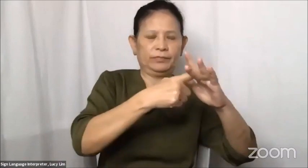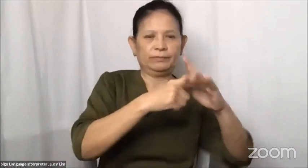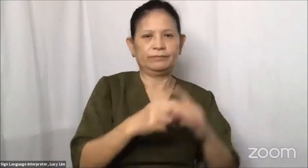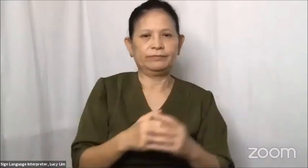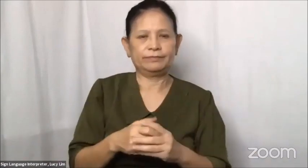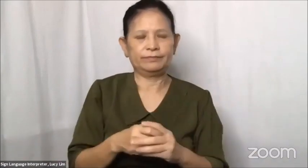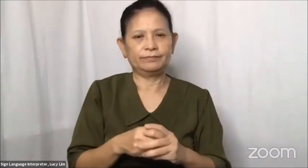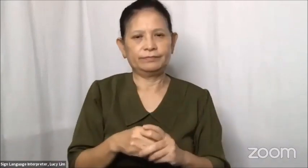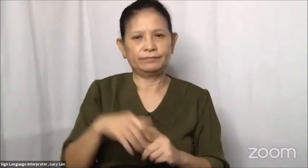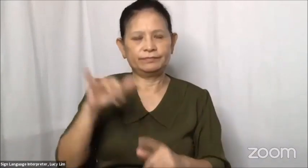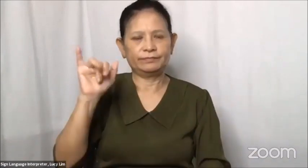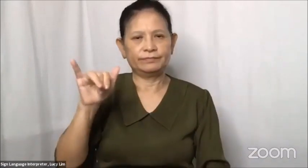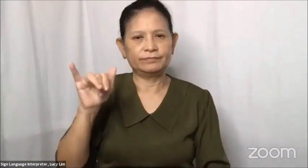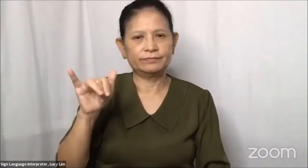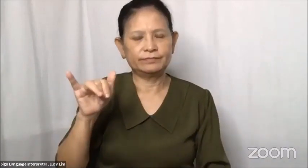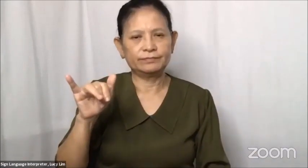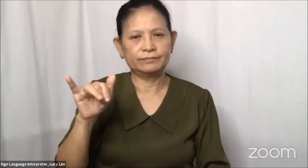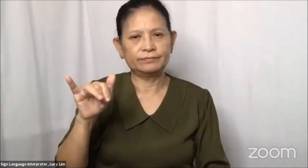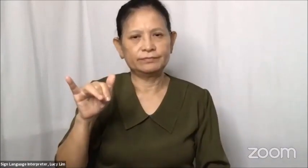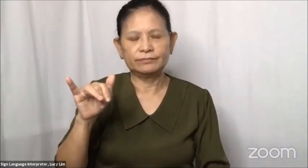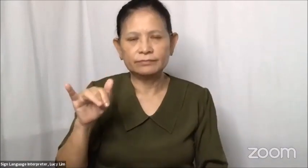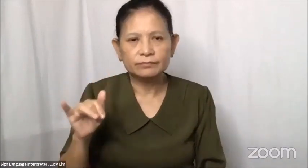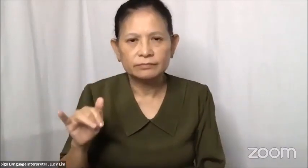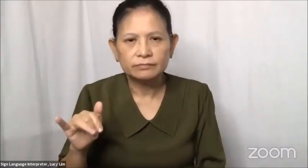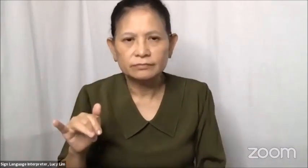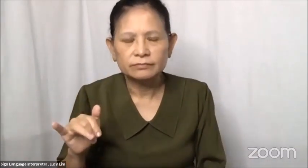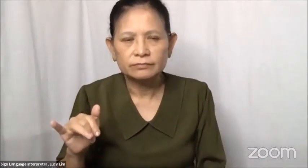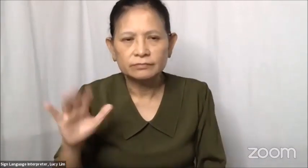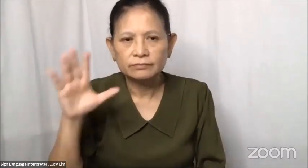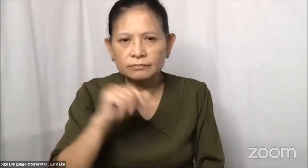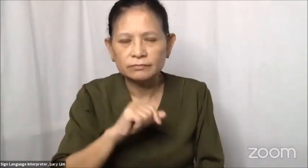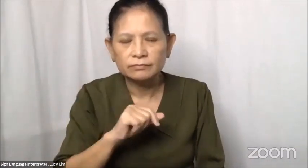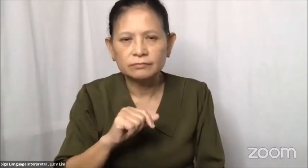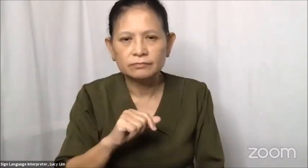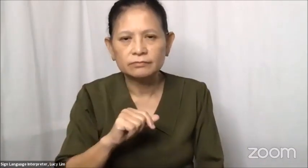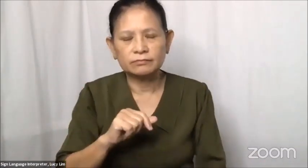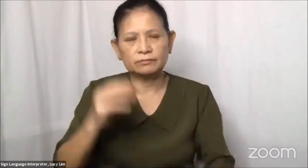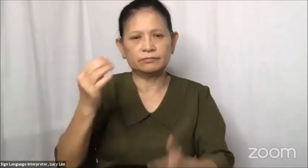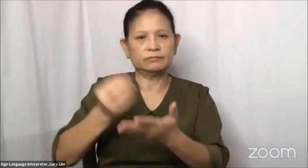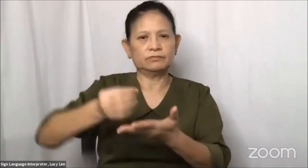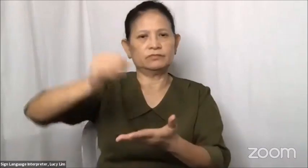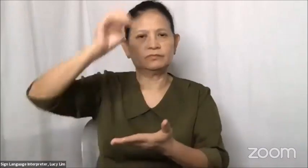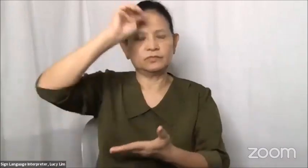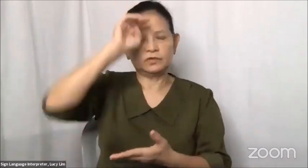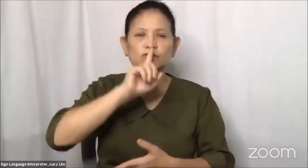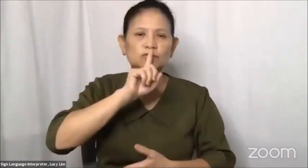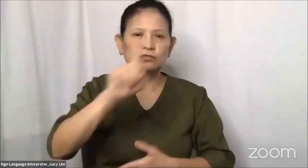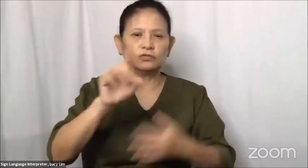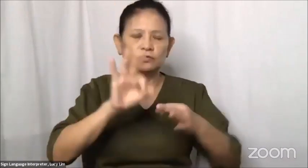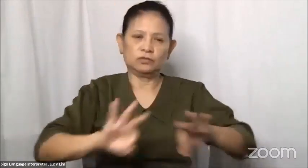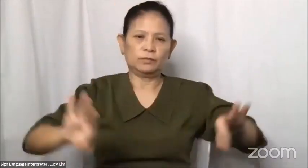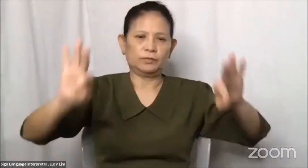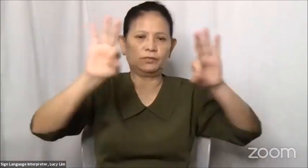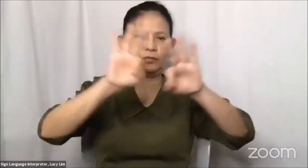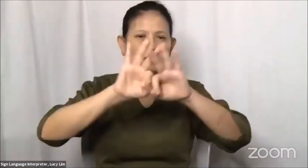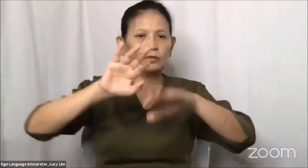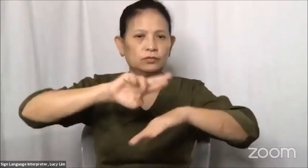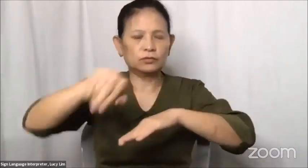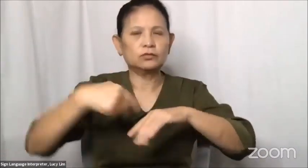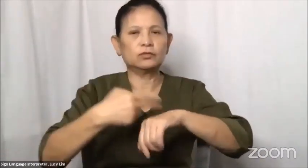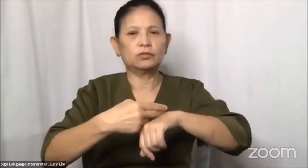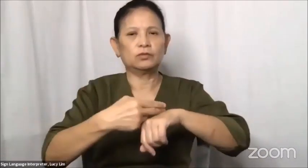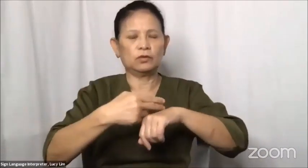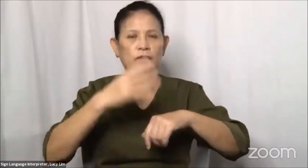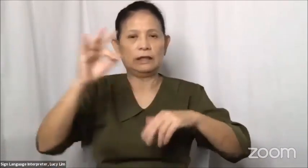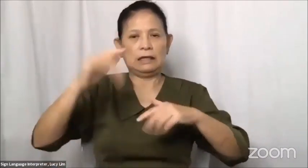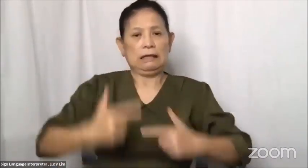Yeah, hello. I need to comment basically. Yes, education is a very important role in the life building